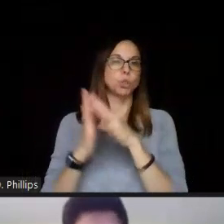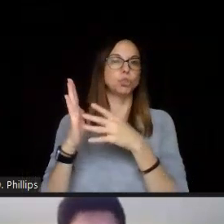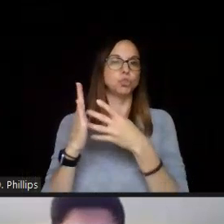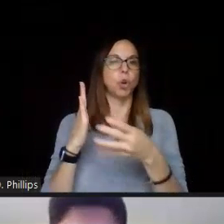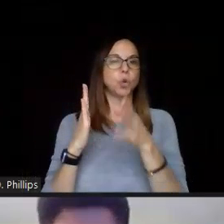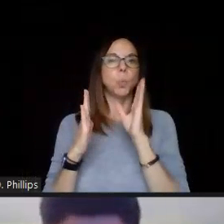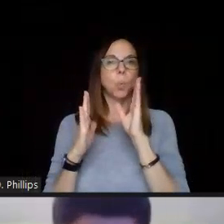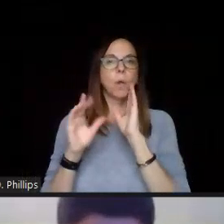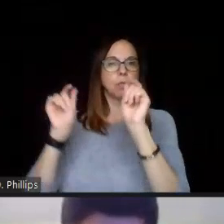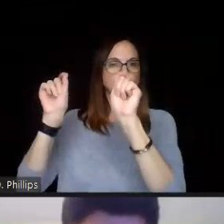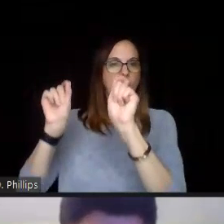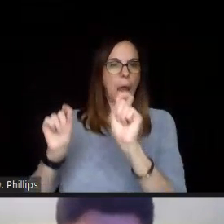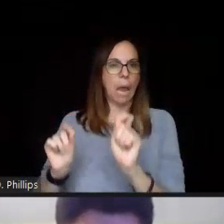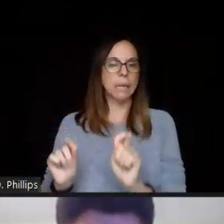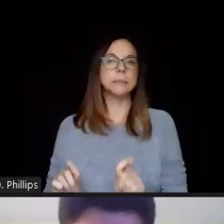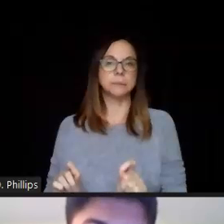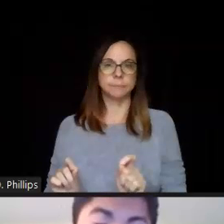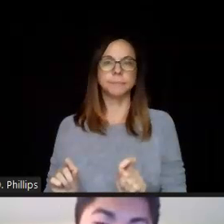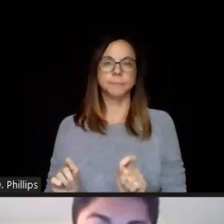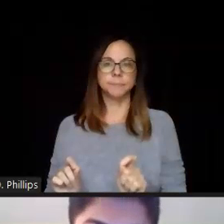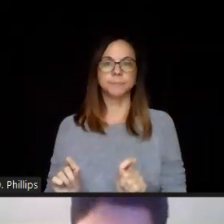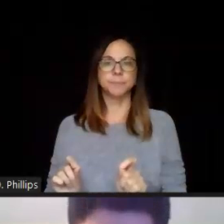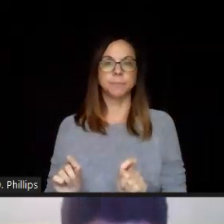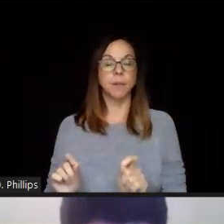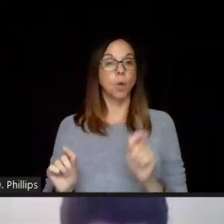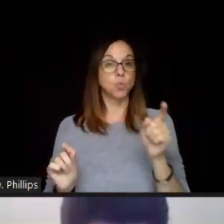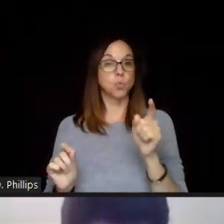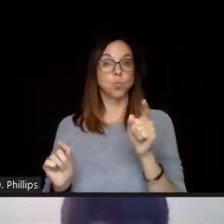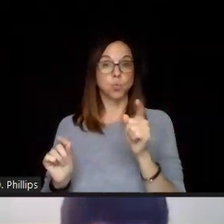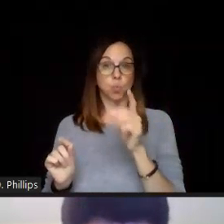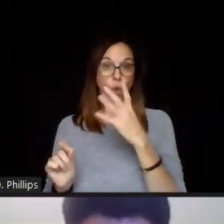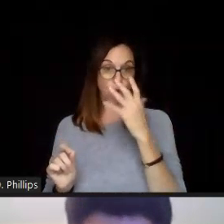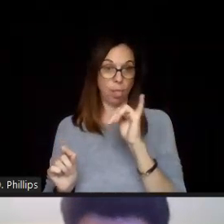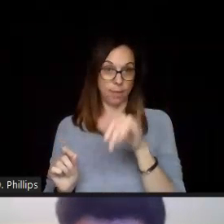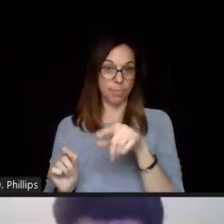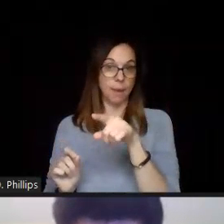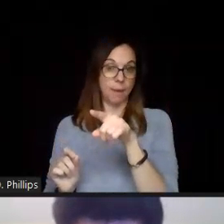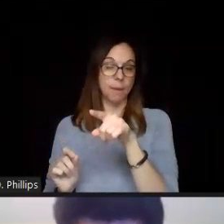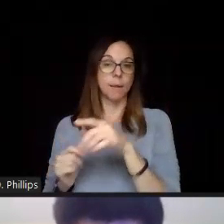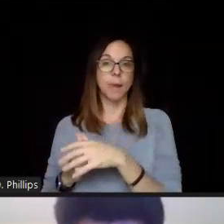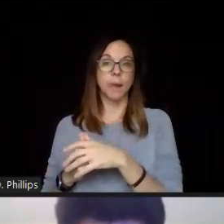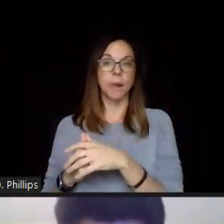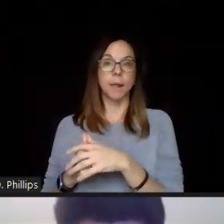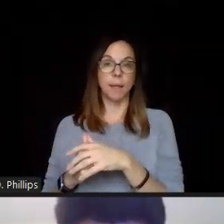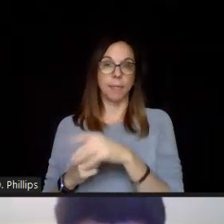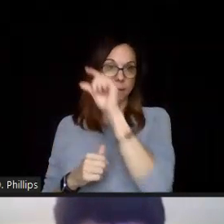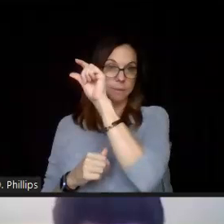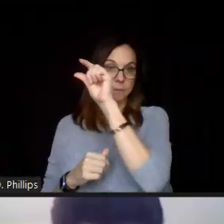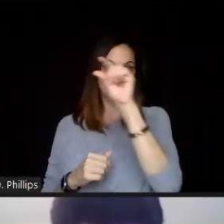going to actually put this information. Okay, so when you open it up, it will look like this. And across the